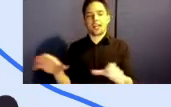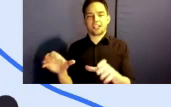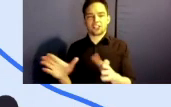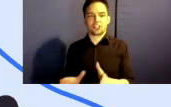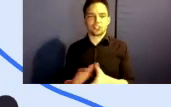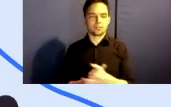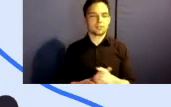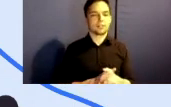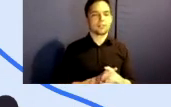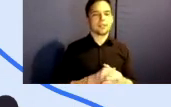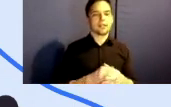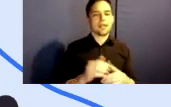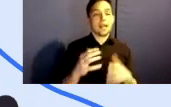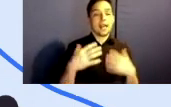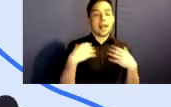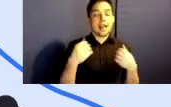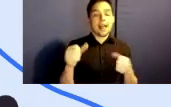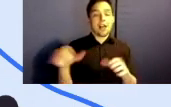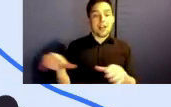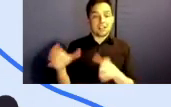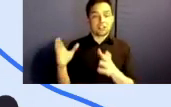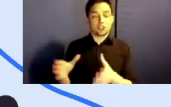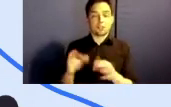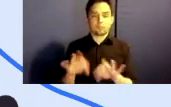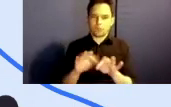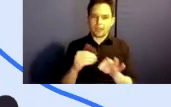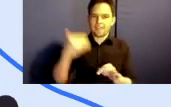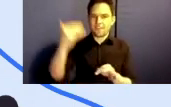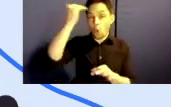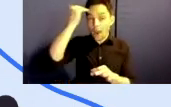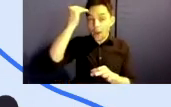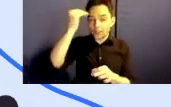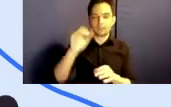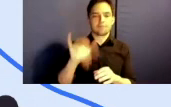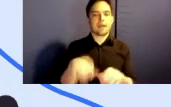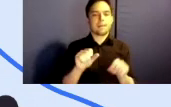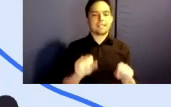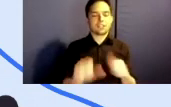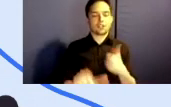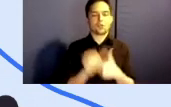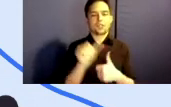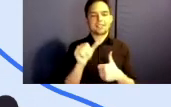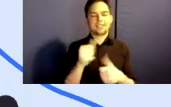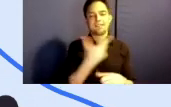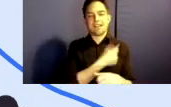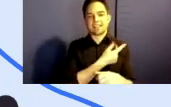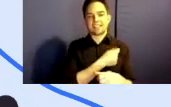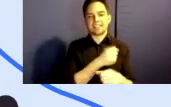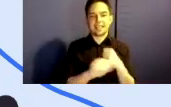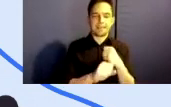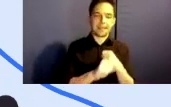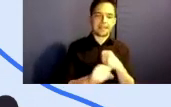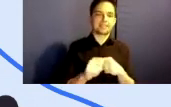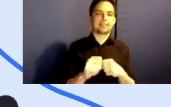health actors, it's really important just to have this awareness that potential risk that vaccination campaigns and vaccination